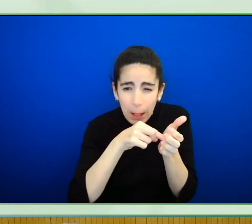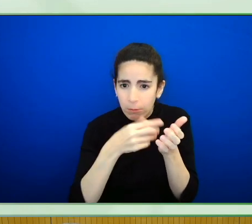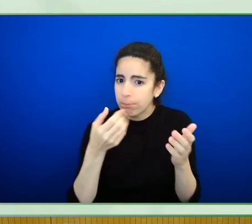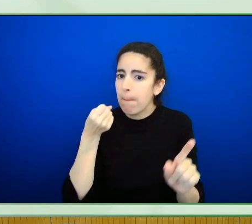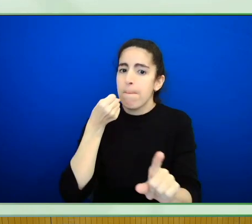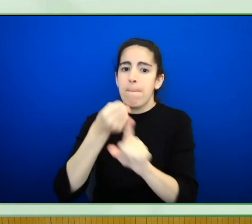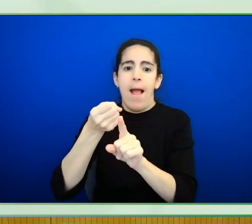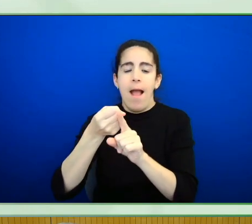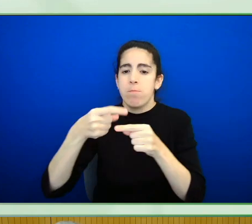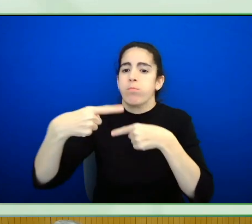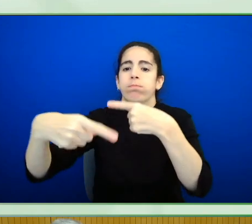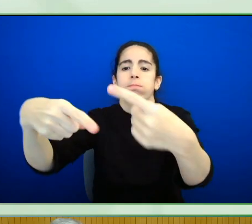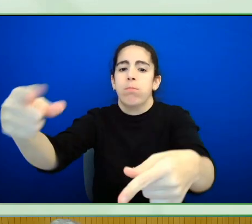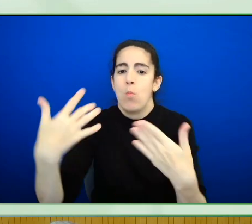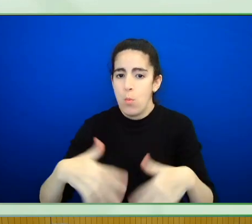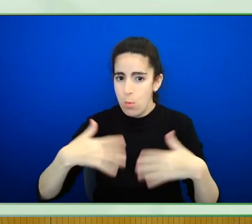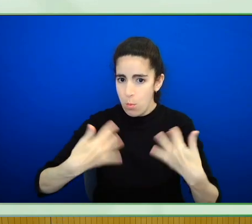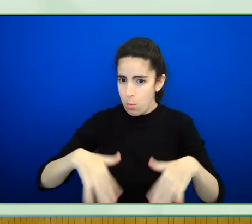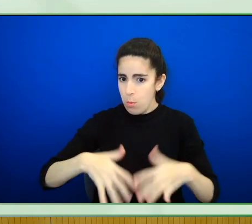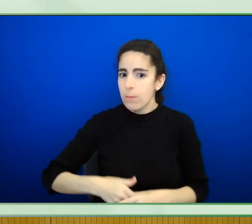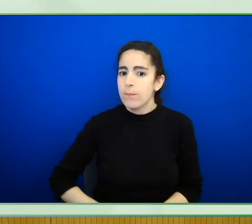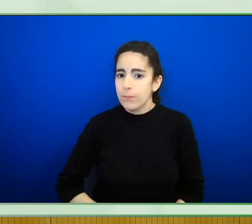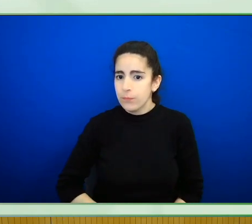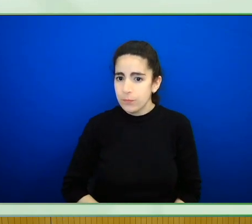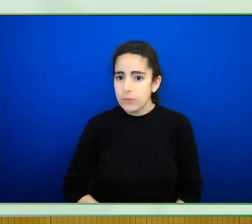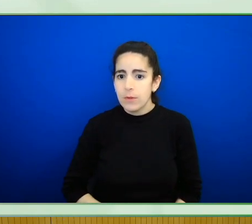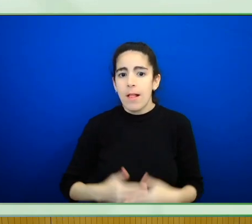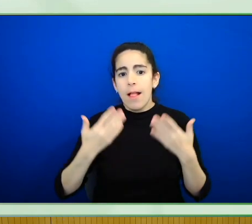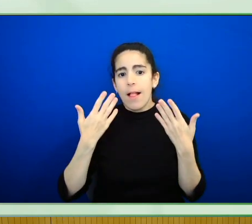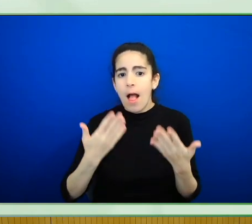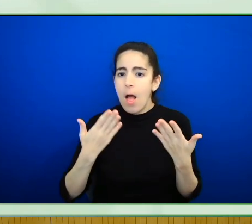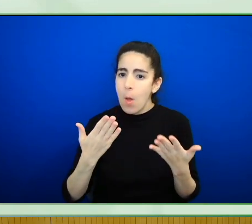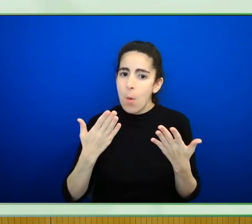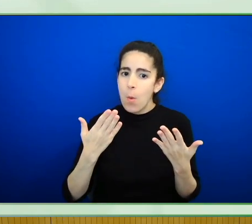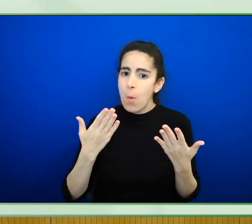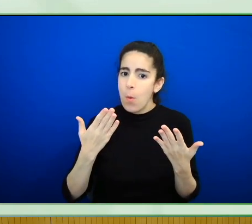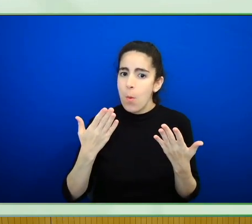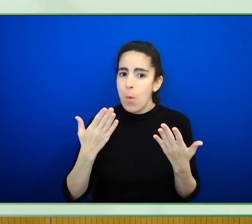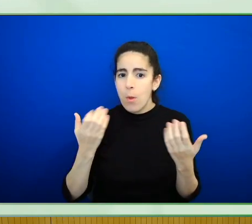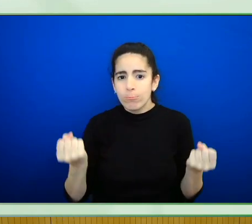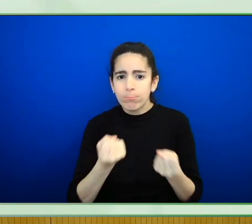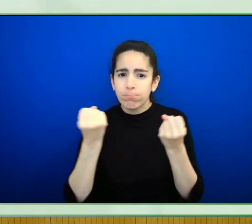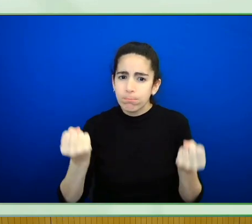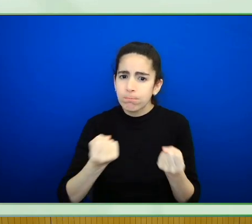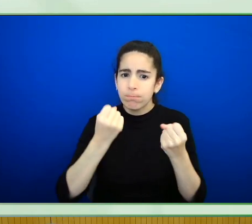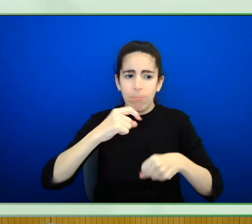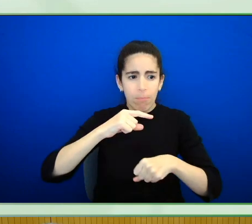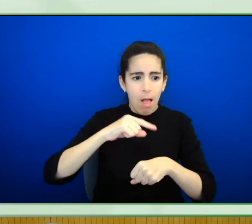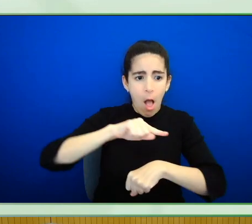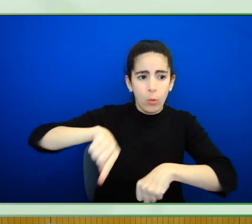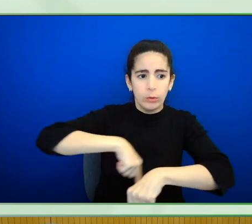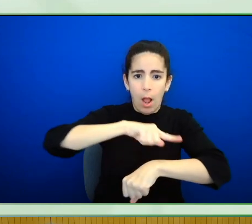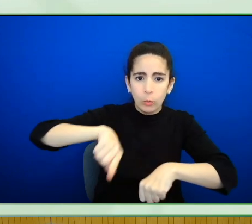district hospital, they were burdened with refractive errors. 51% of patients